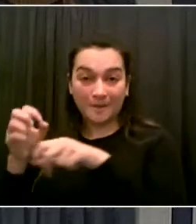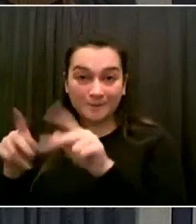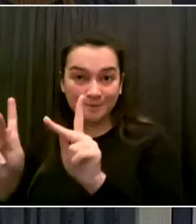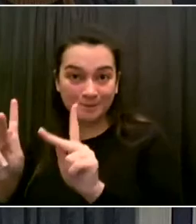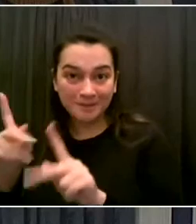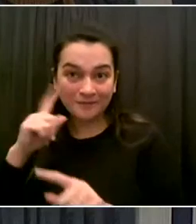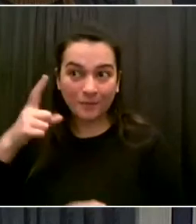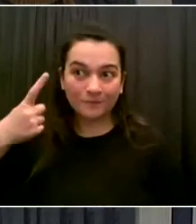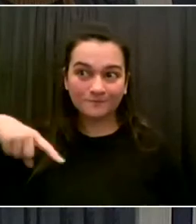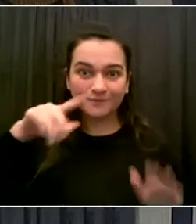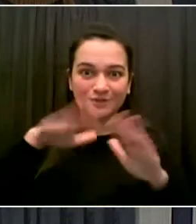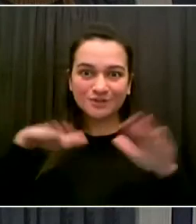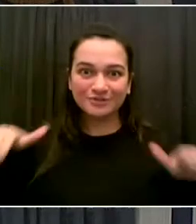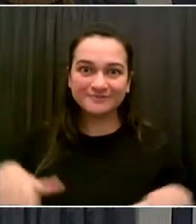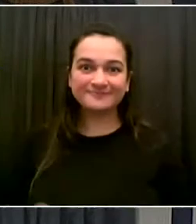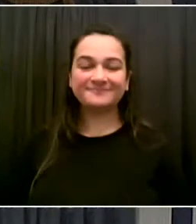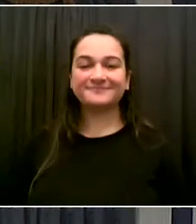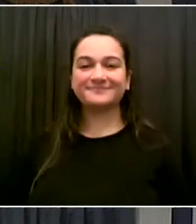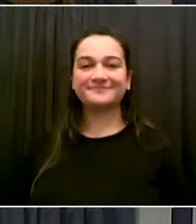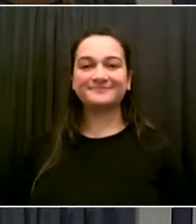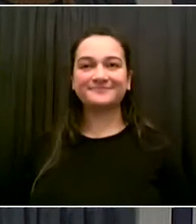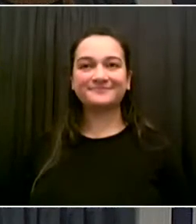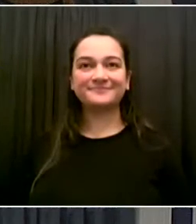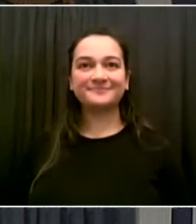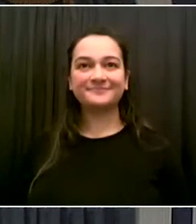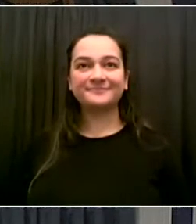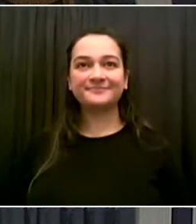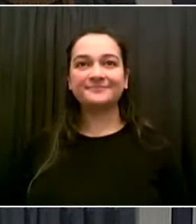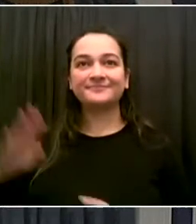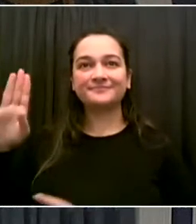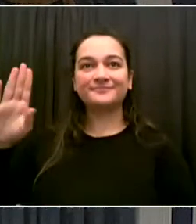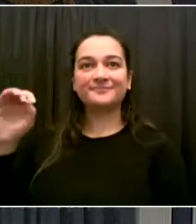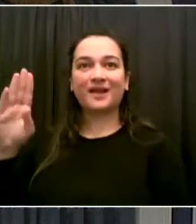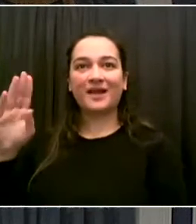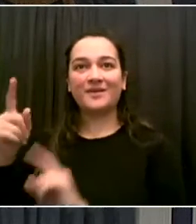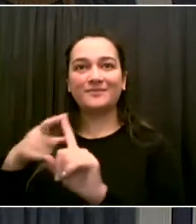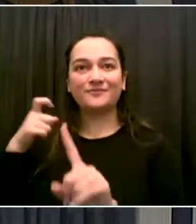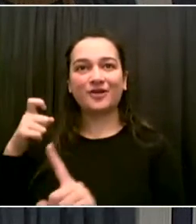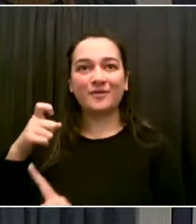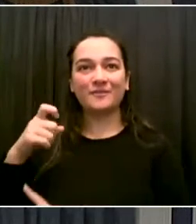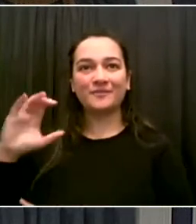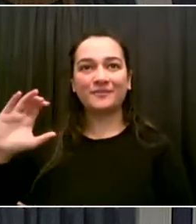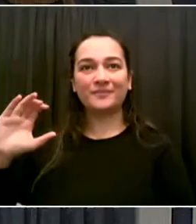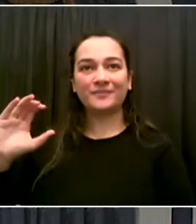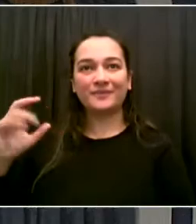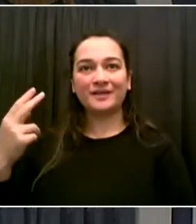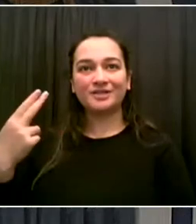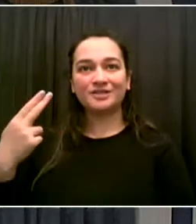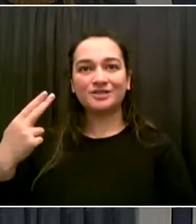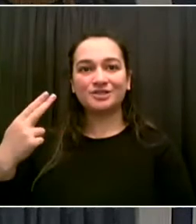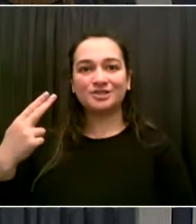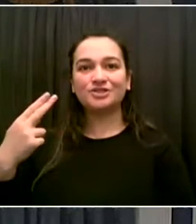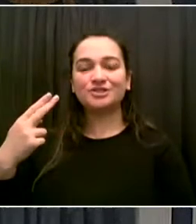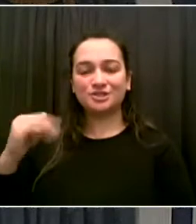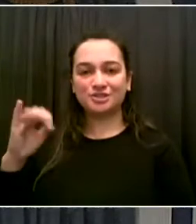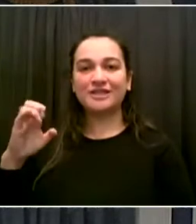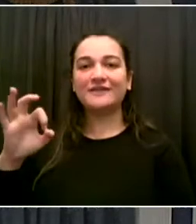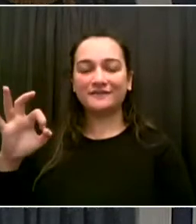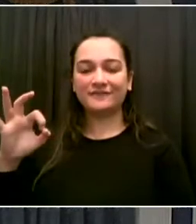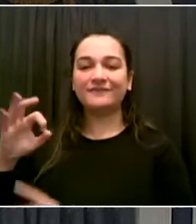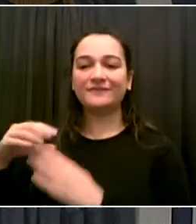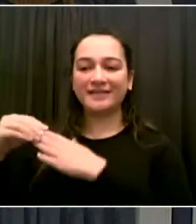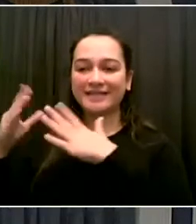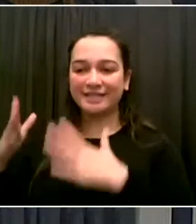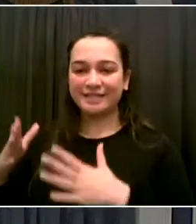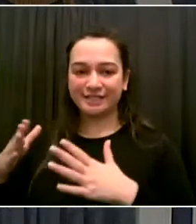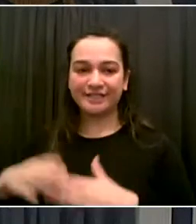The next is Bob Hennelly from the Chief Leader. Good morning. I just wanted to ask you, it seemed that USA